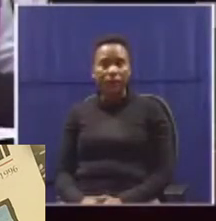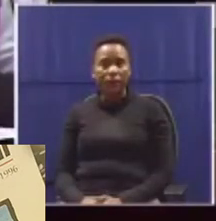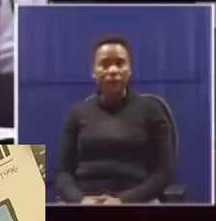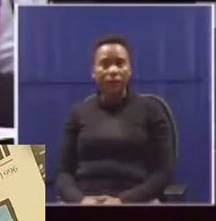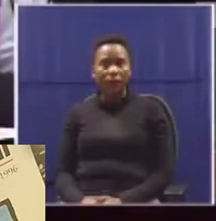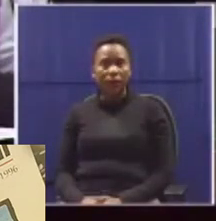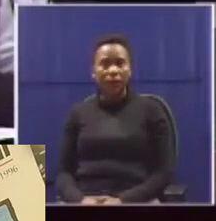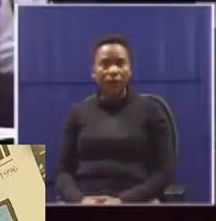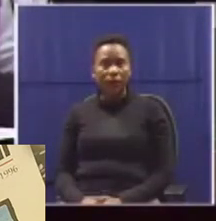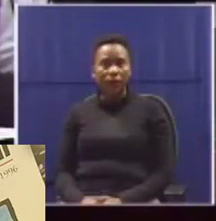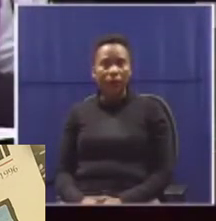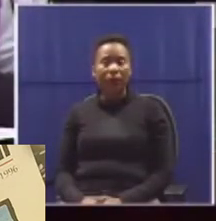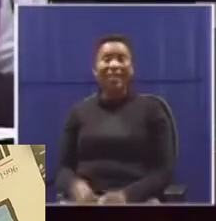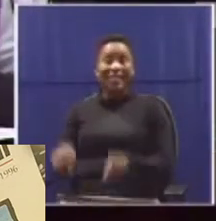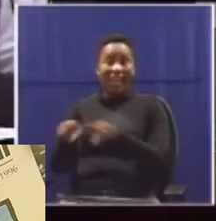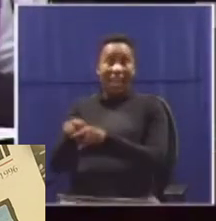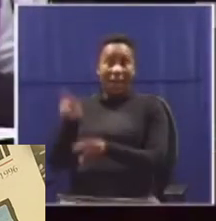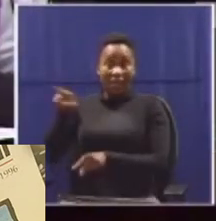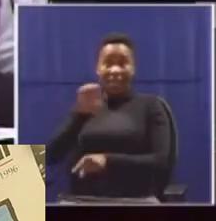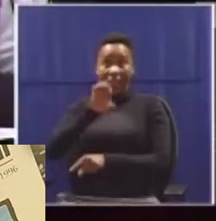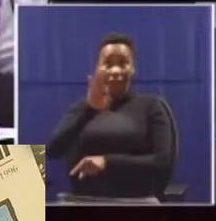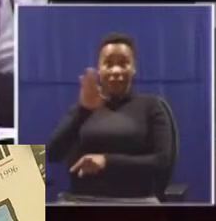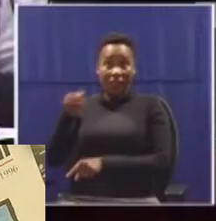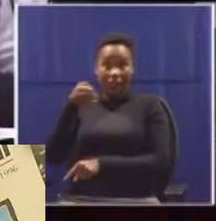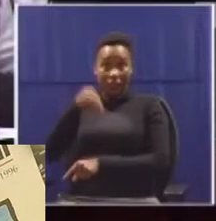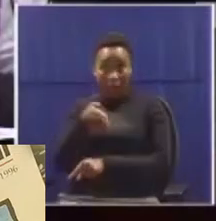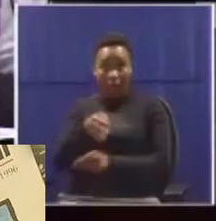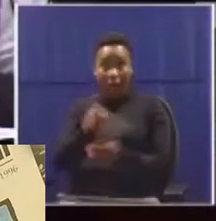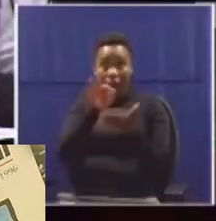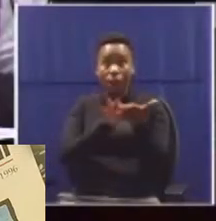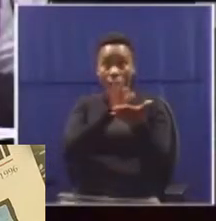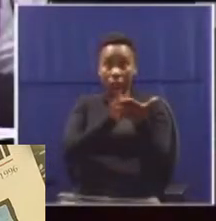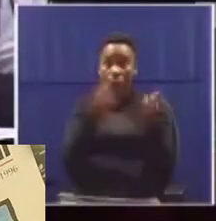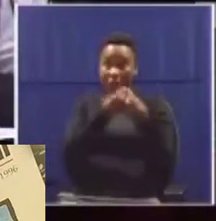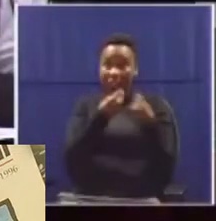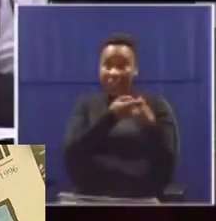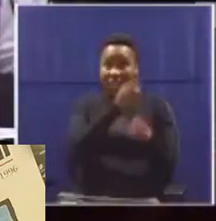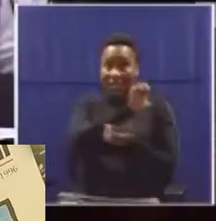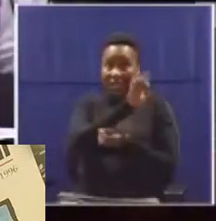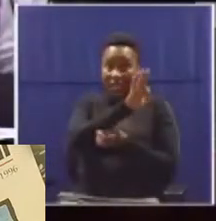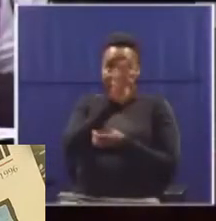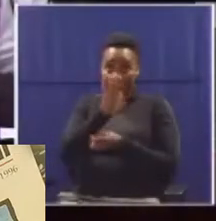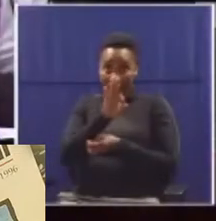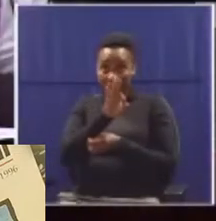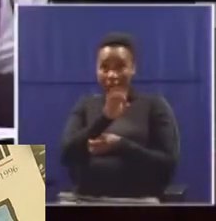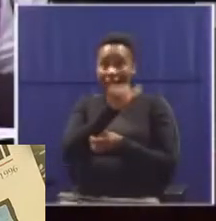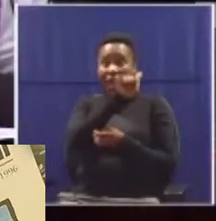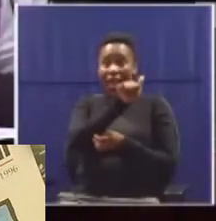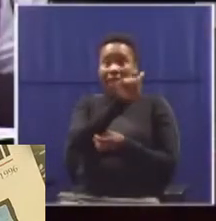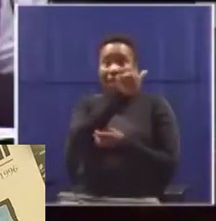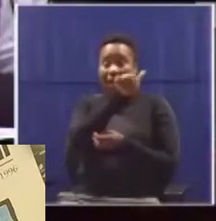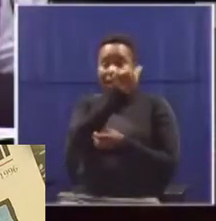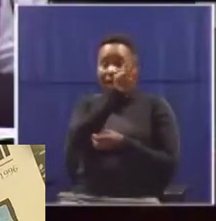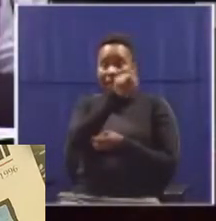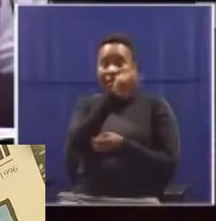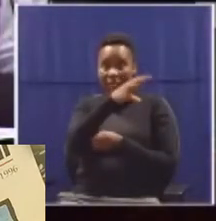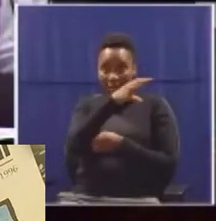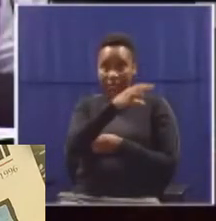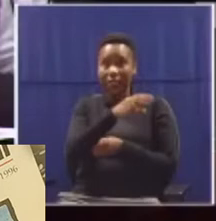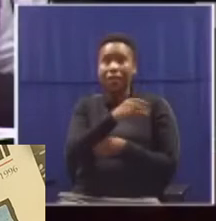because the very eff that was here is voting with a very ANC in Eagle ruleni and coj